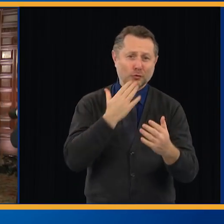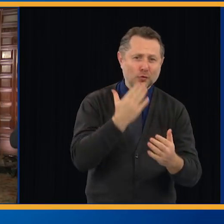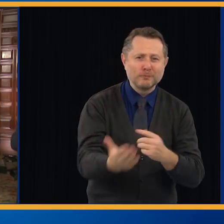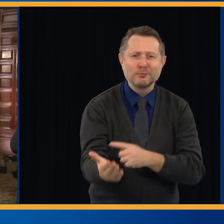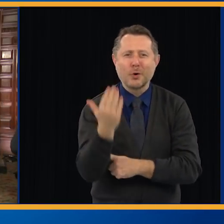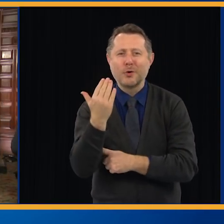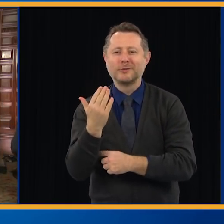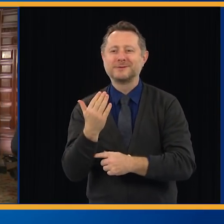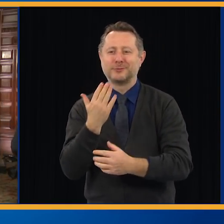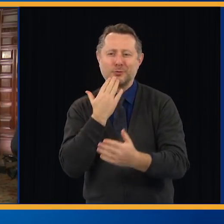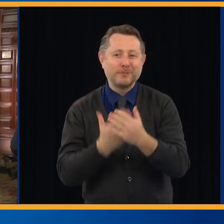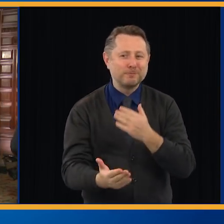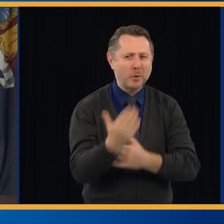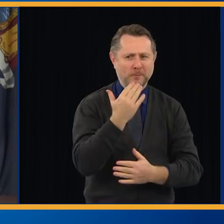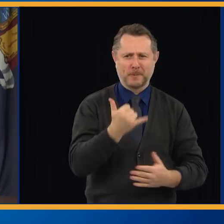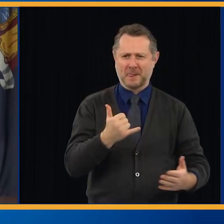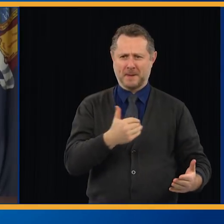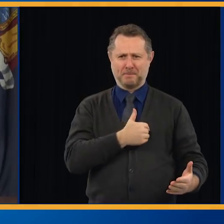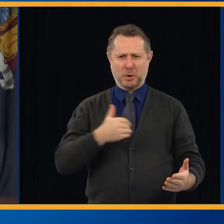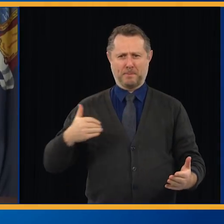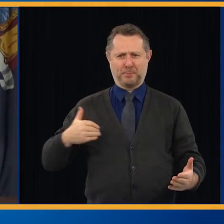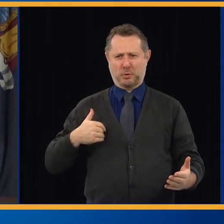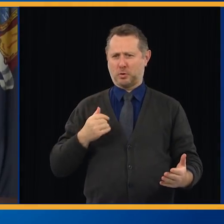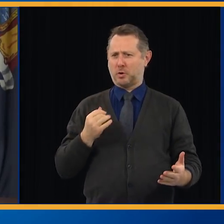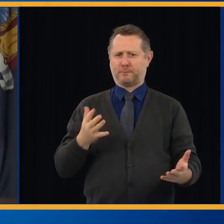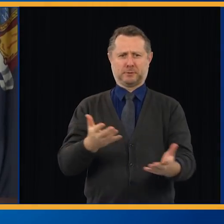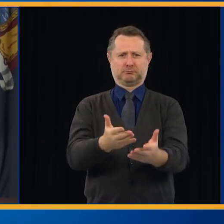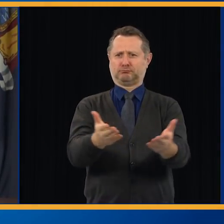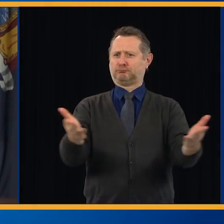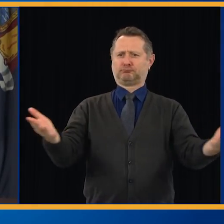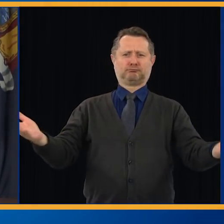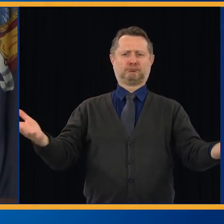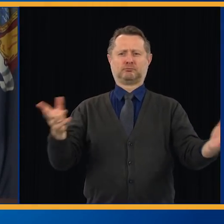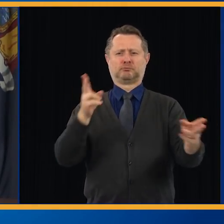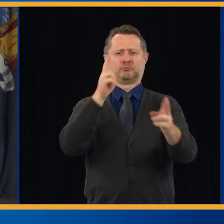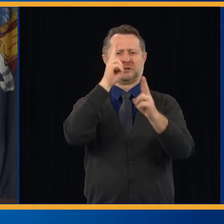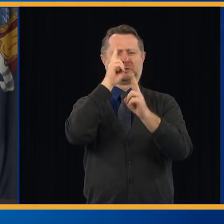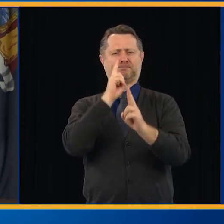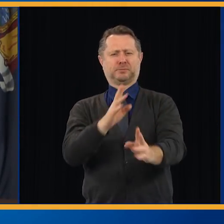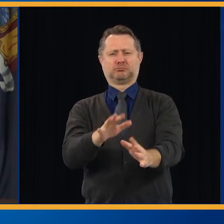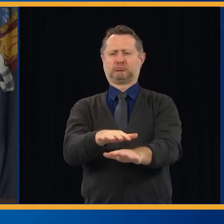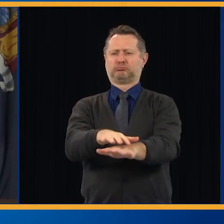members of the esteemed Legislative Correspondence Association.